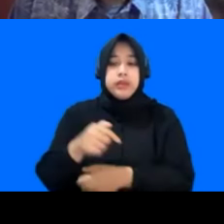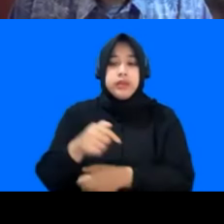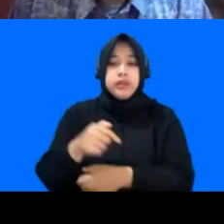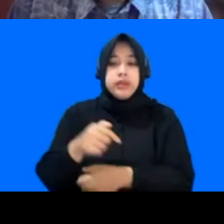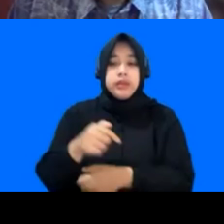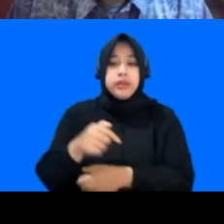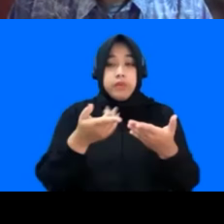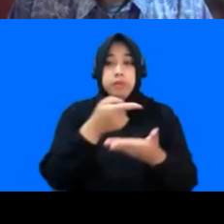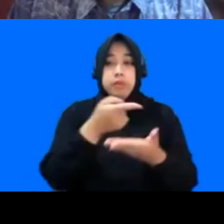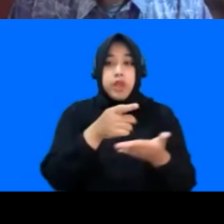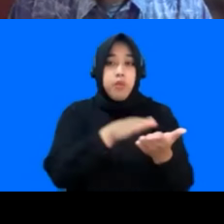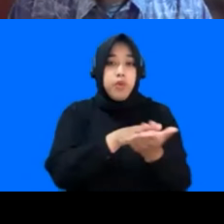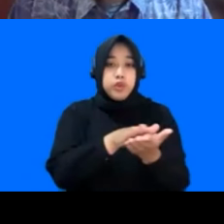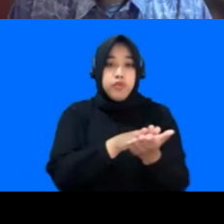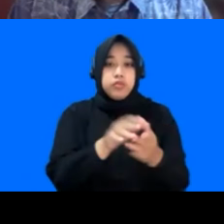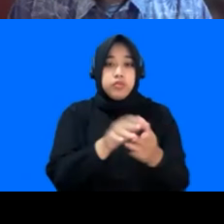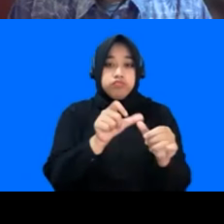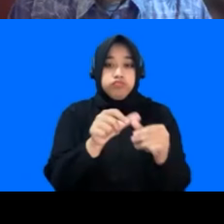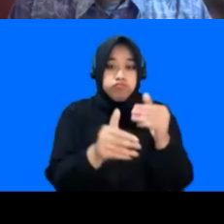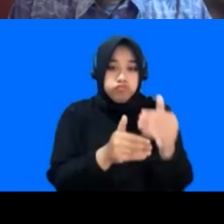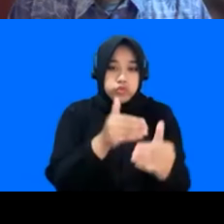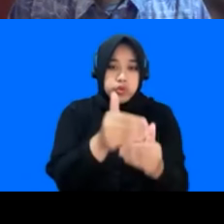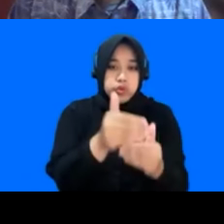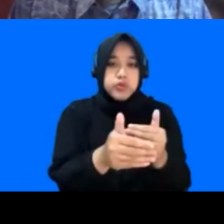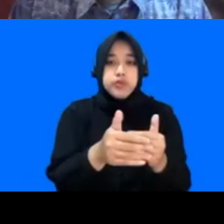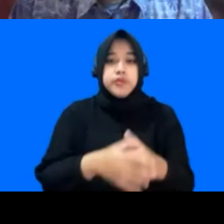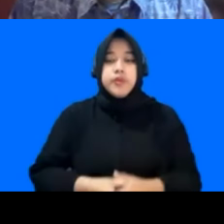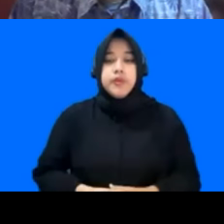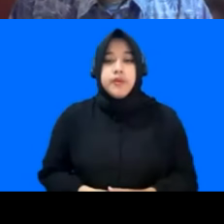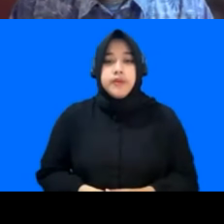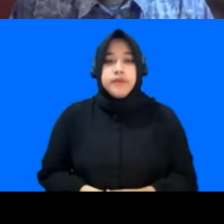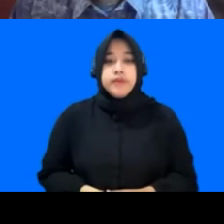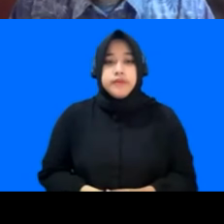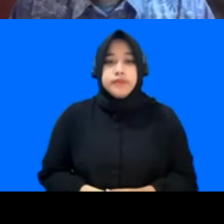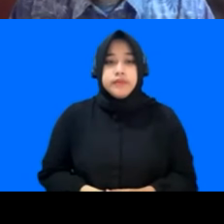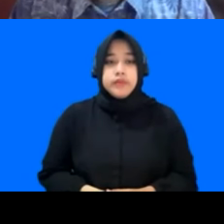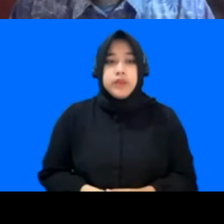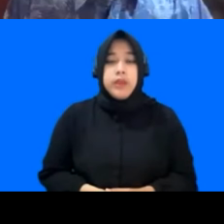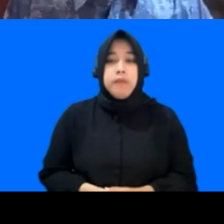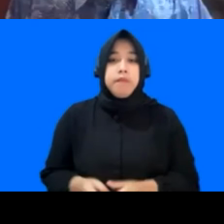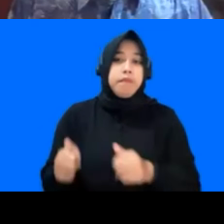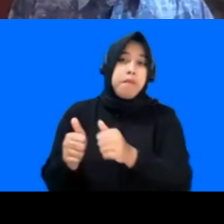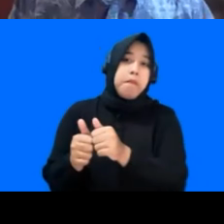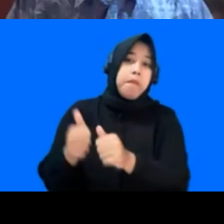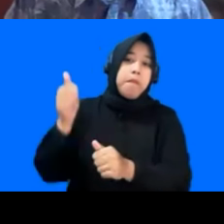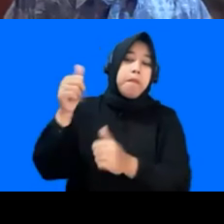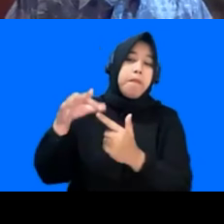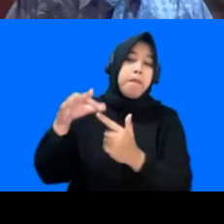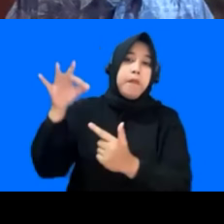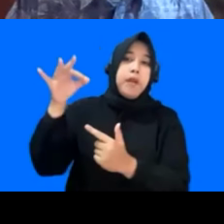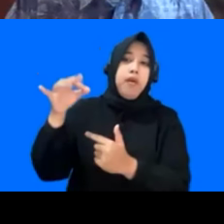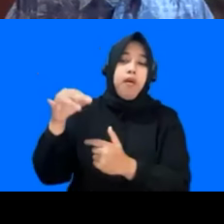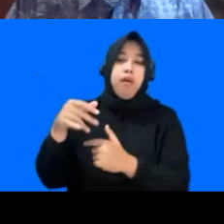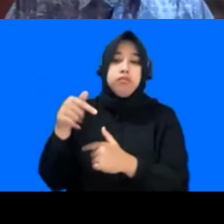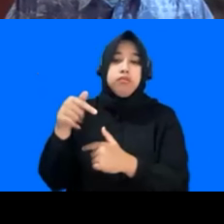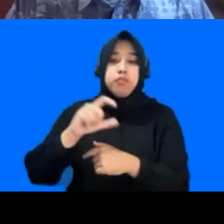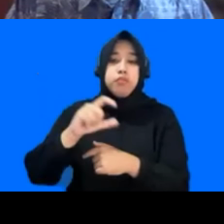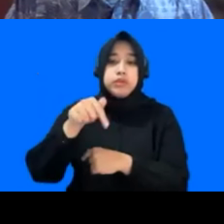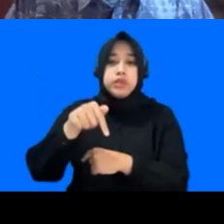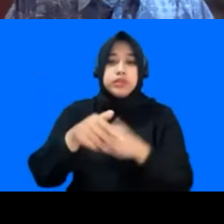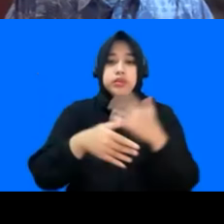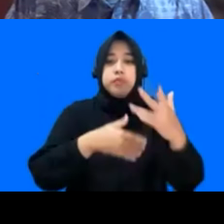champion sustainable mobility in their public statements and decisions. So that's pretty much what I'd like to